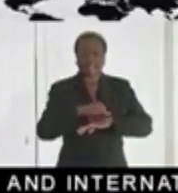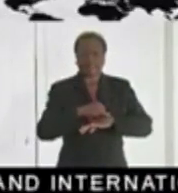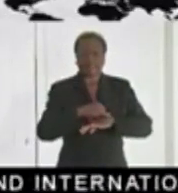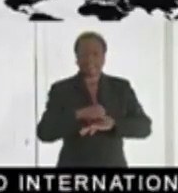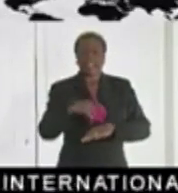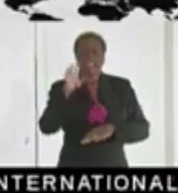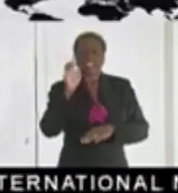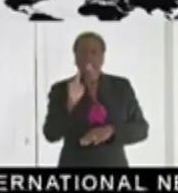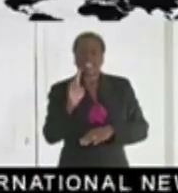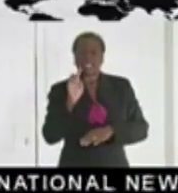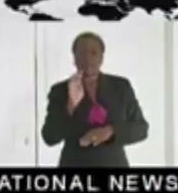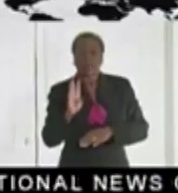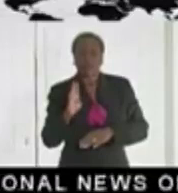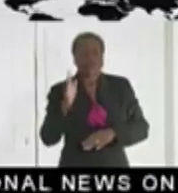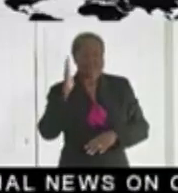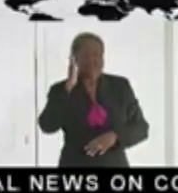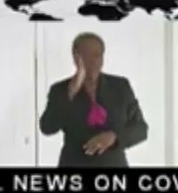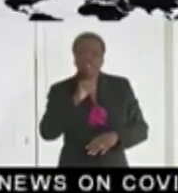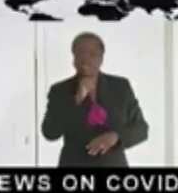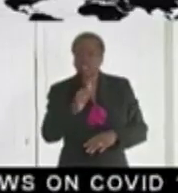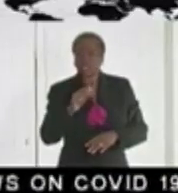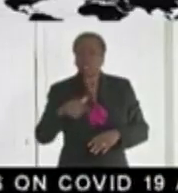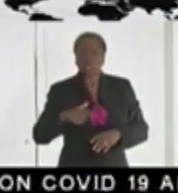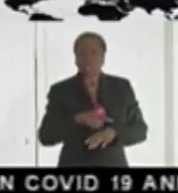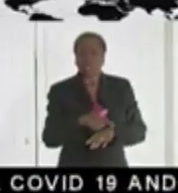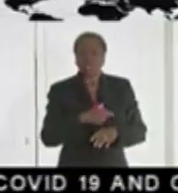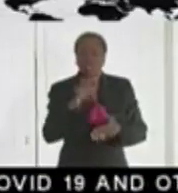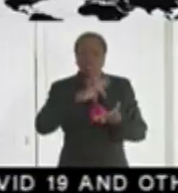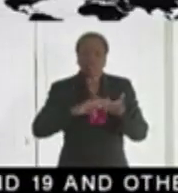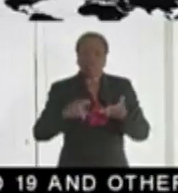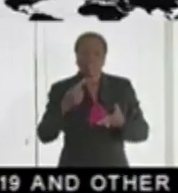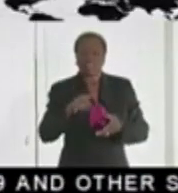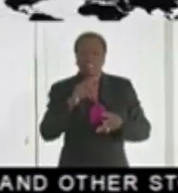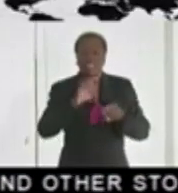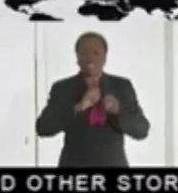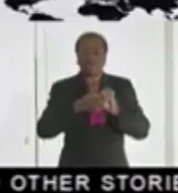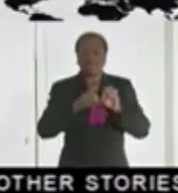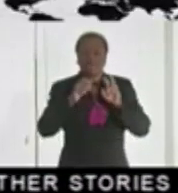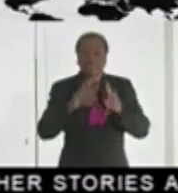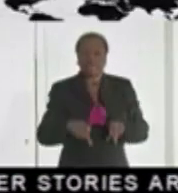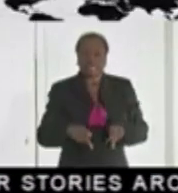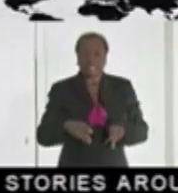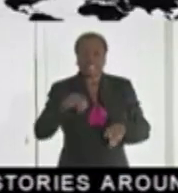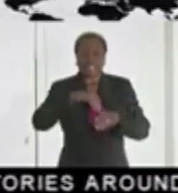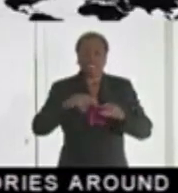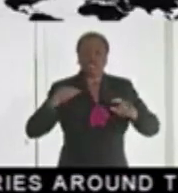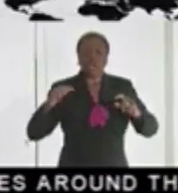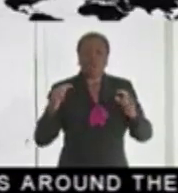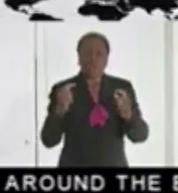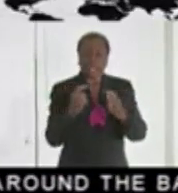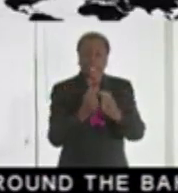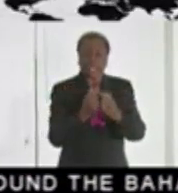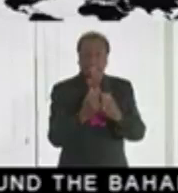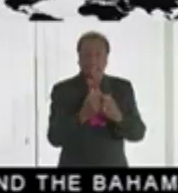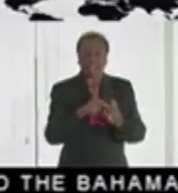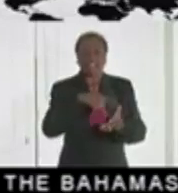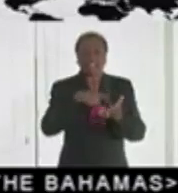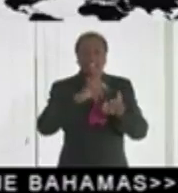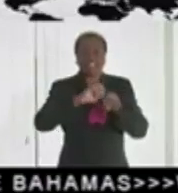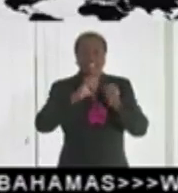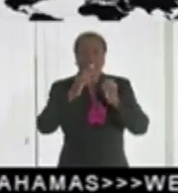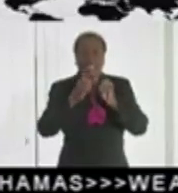The dashboard will no longer report the number of persons in quarantine. This number